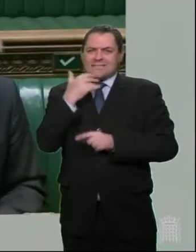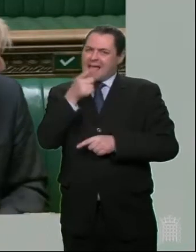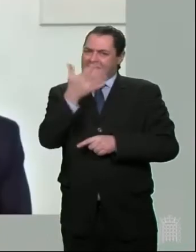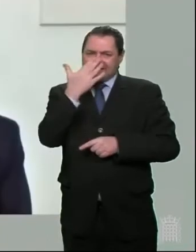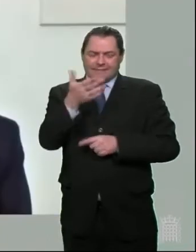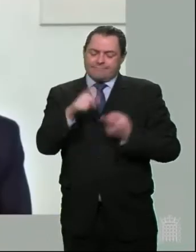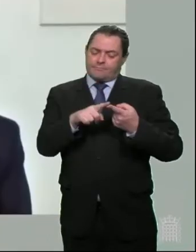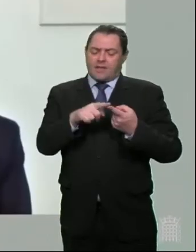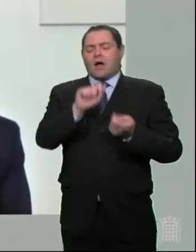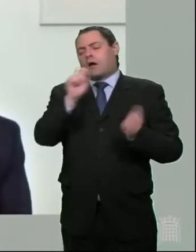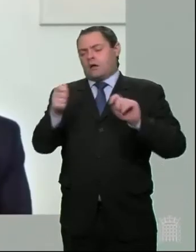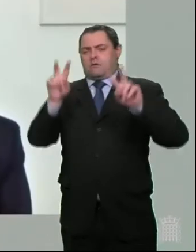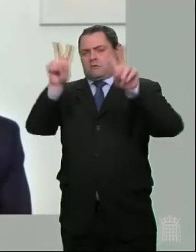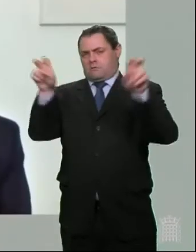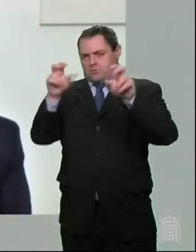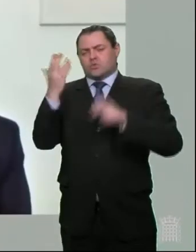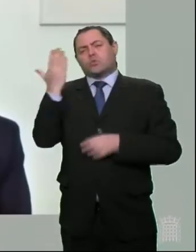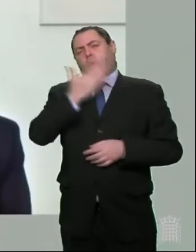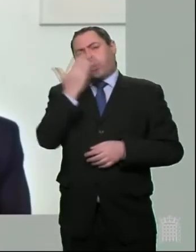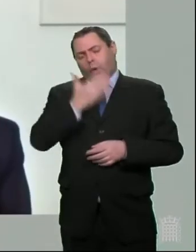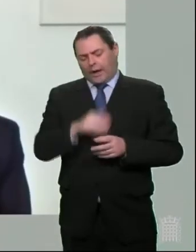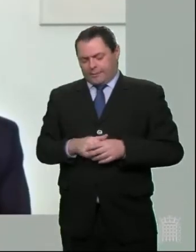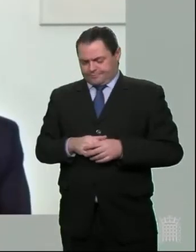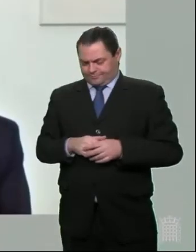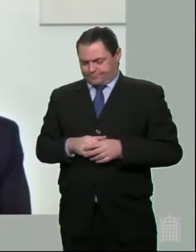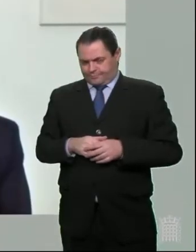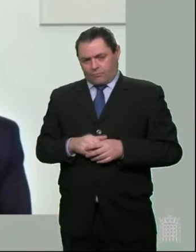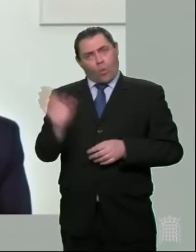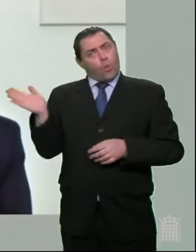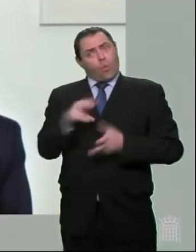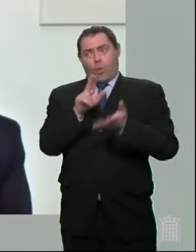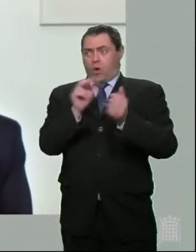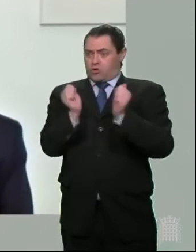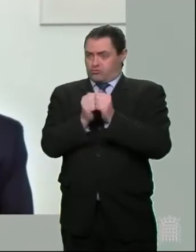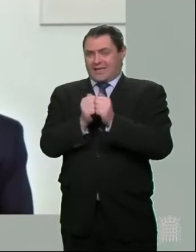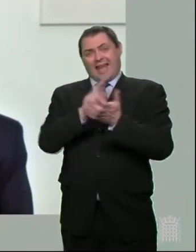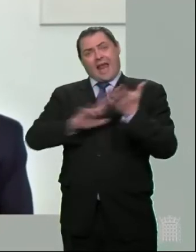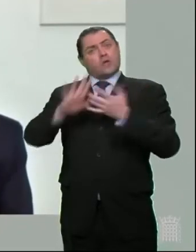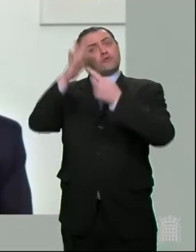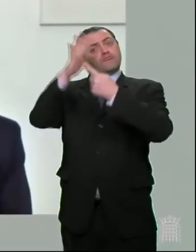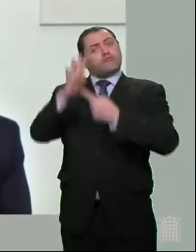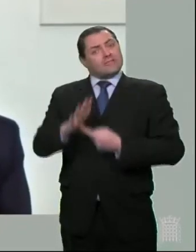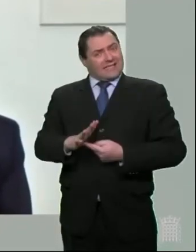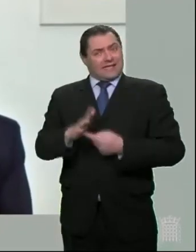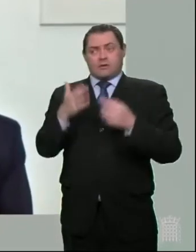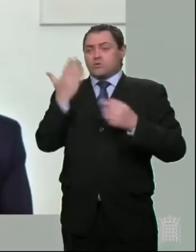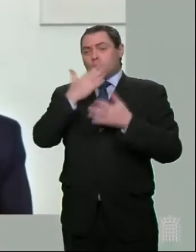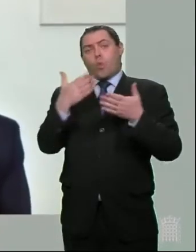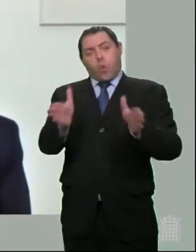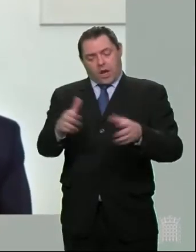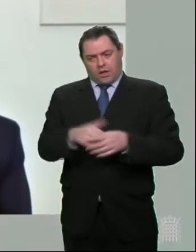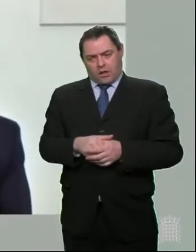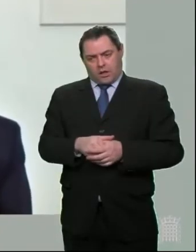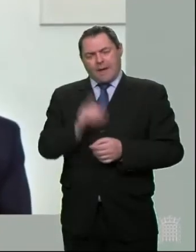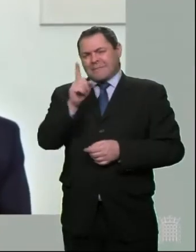Everybody agrees that reopening our schools should be a national priority. But that requires a plan. And